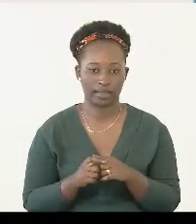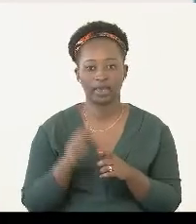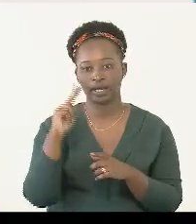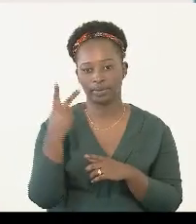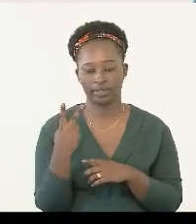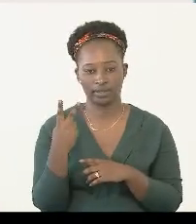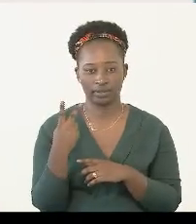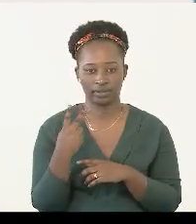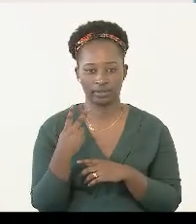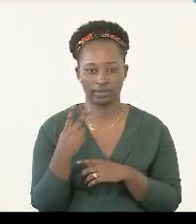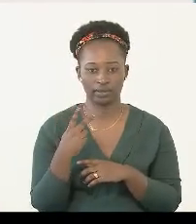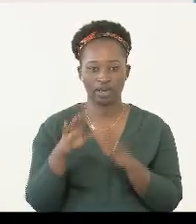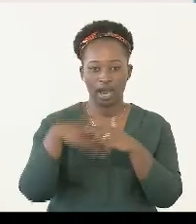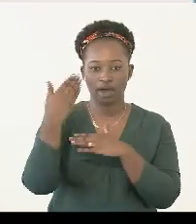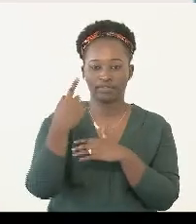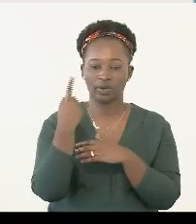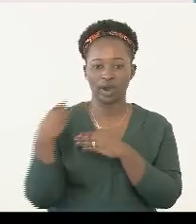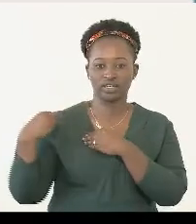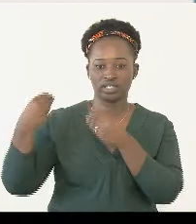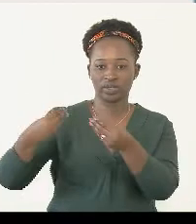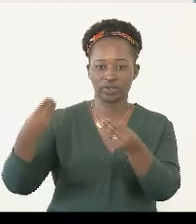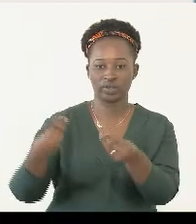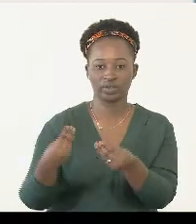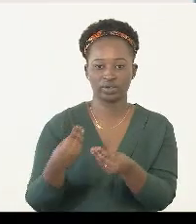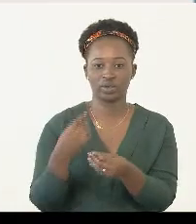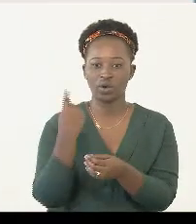2, that after 1 generation,